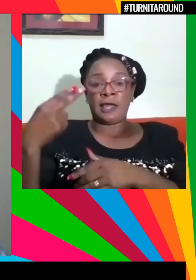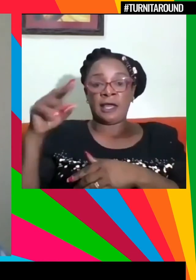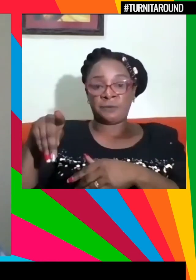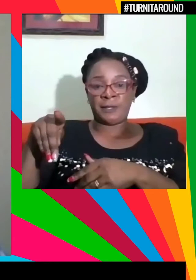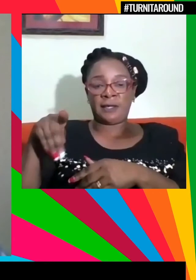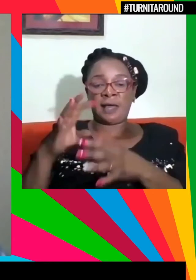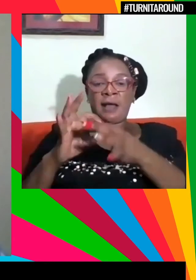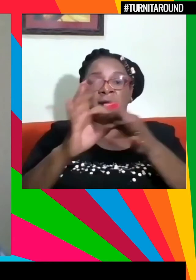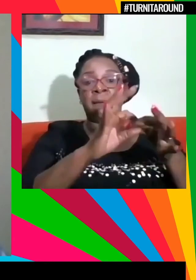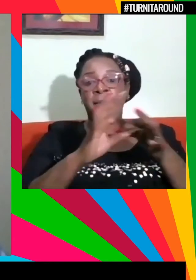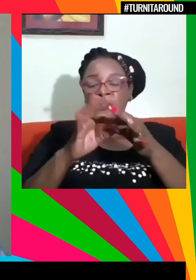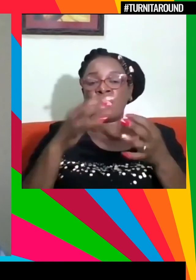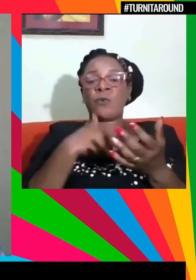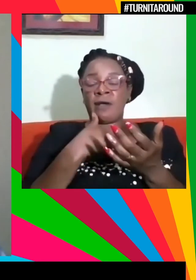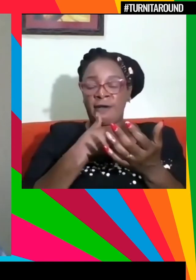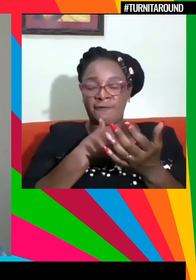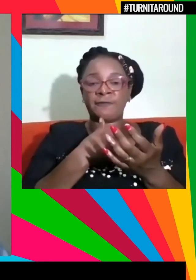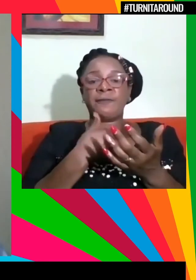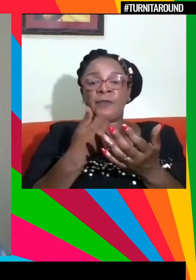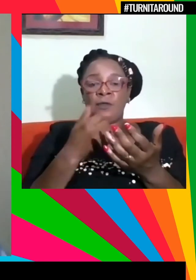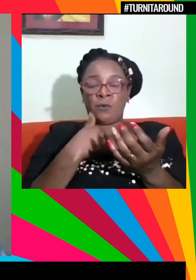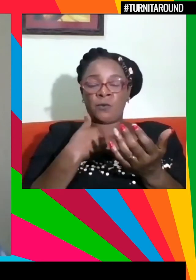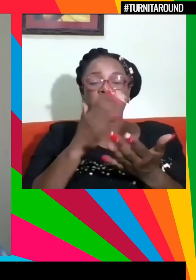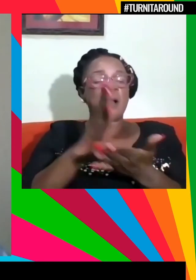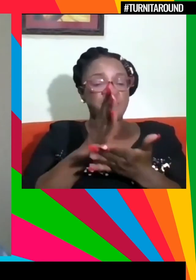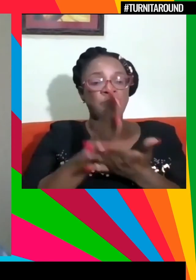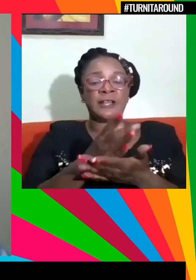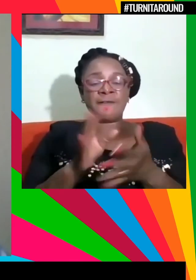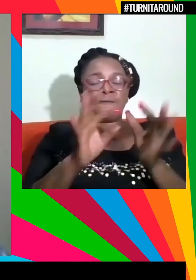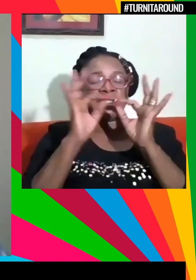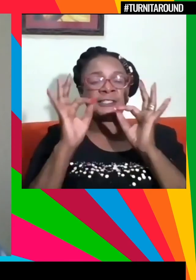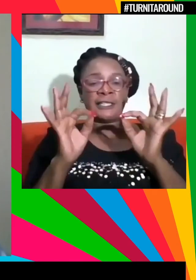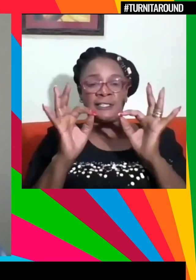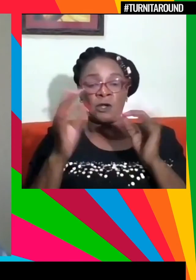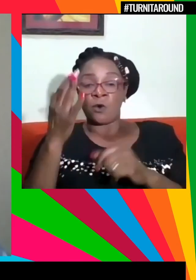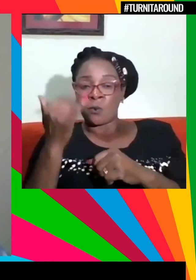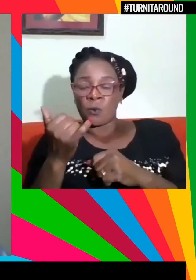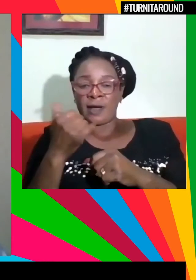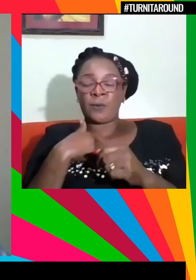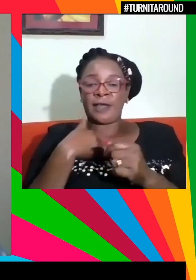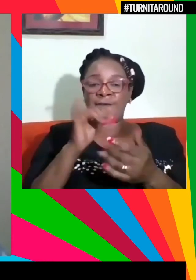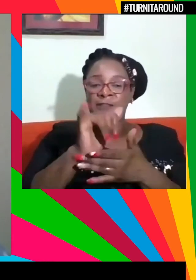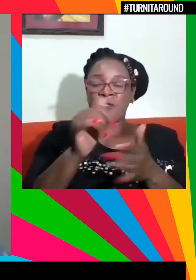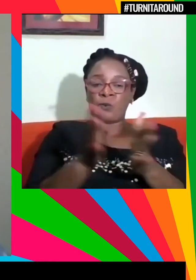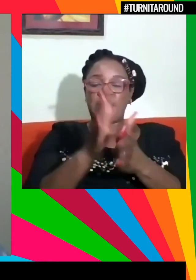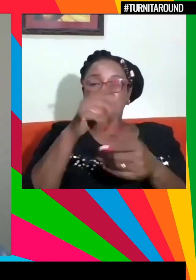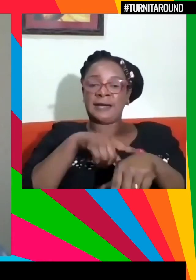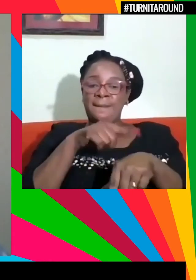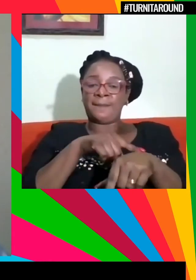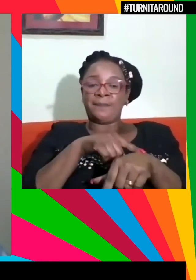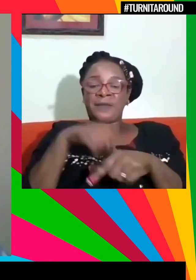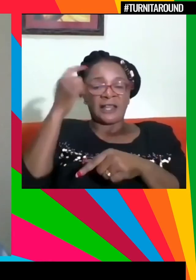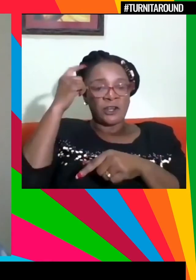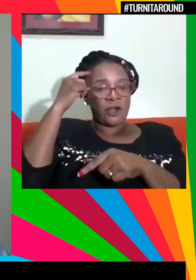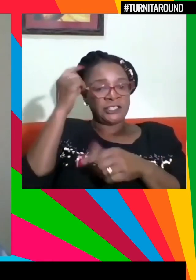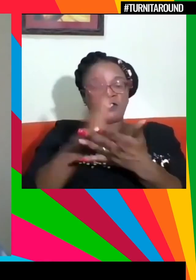collaboration that we had there, Ellen and her team were absolutely fantastic, wildly generous with their time and their guidance and knowledge sharing